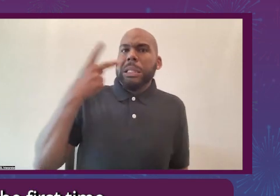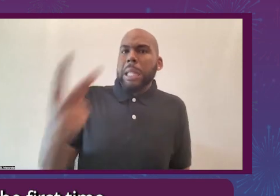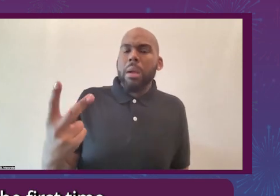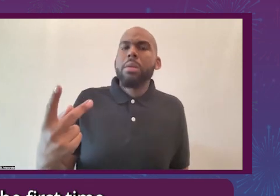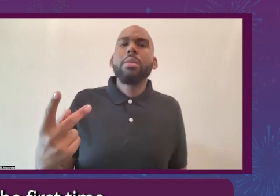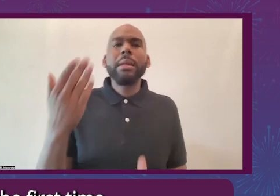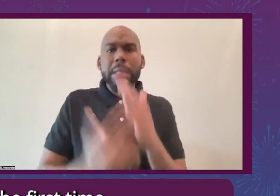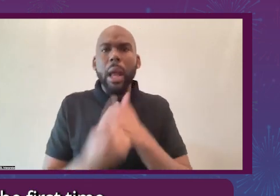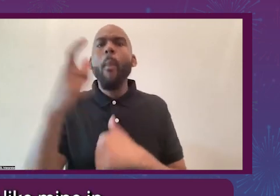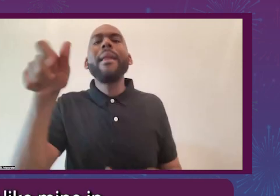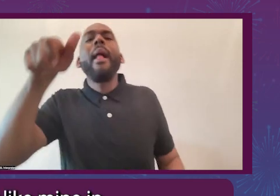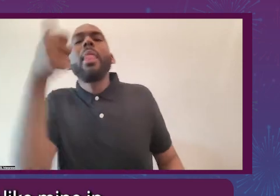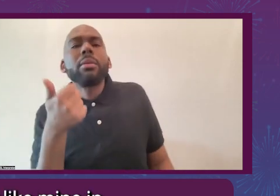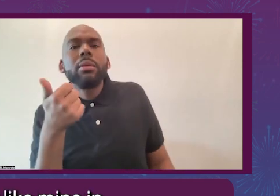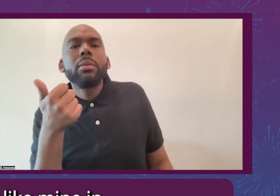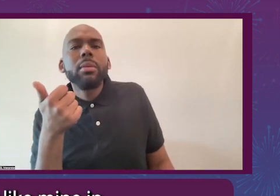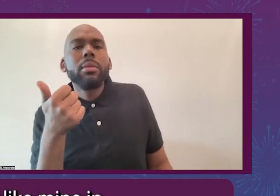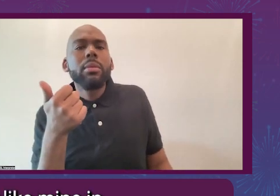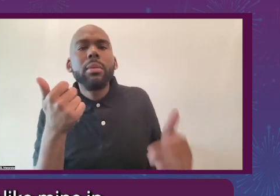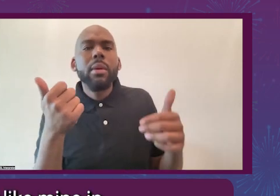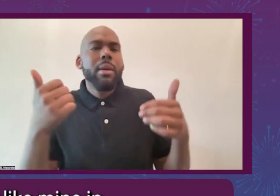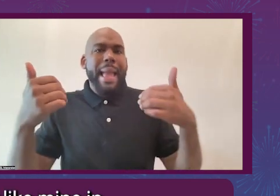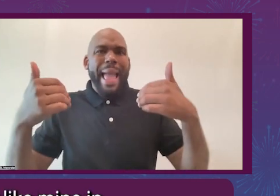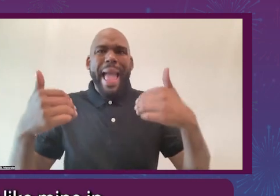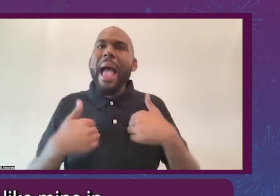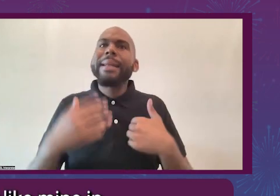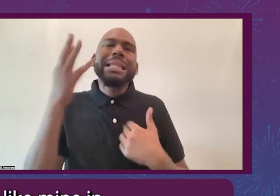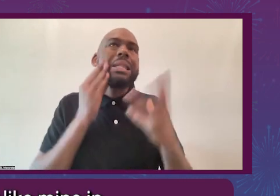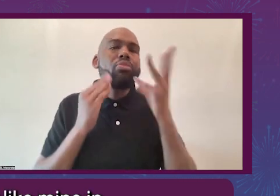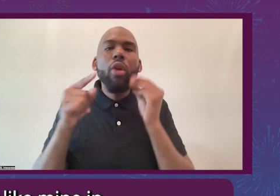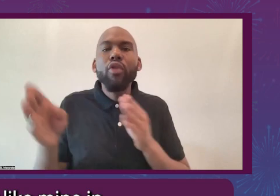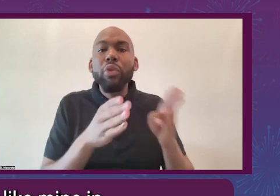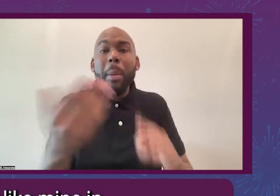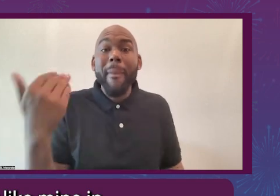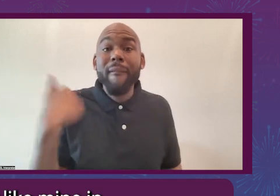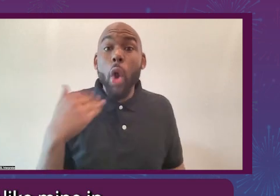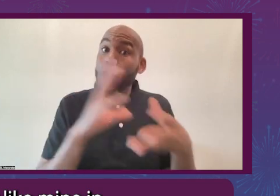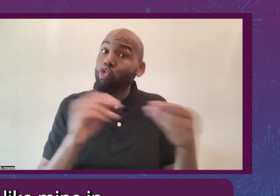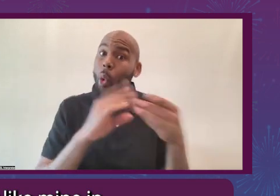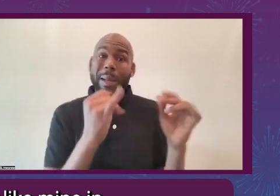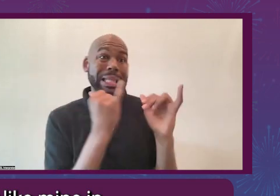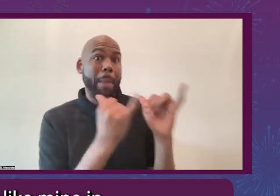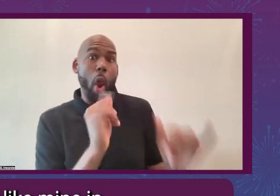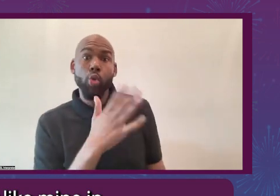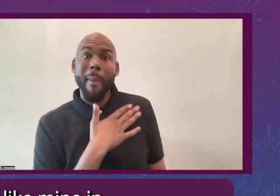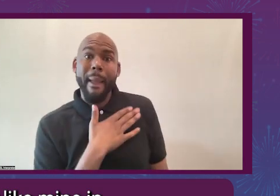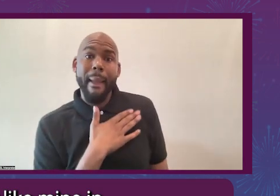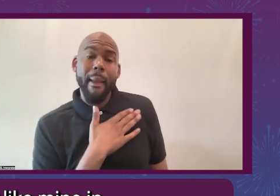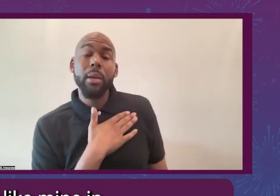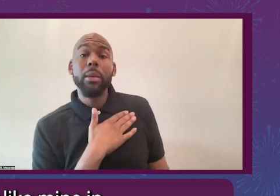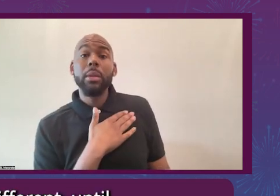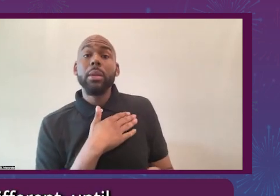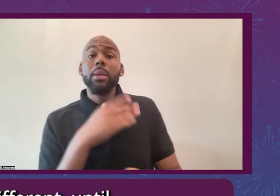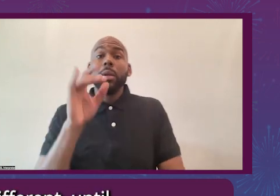else has rolled this path before. Her story is a lot like mine in that she got polio